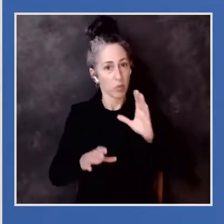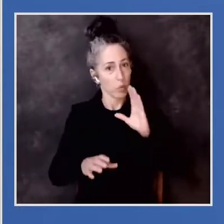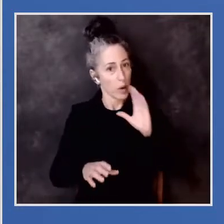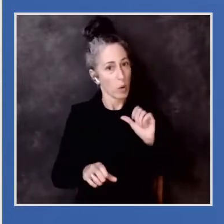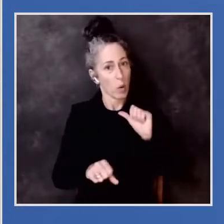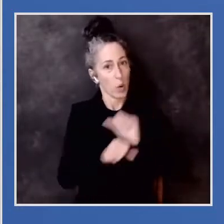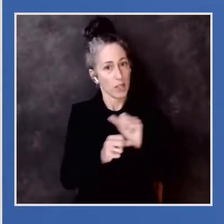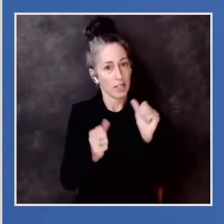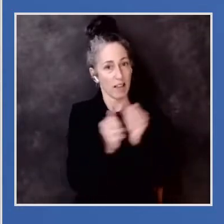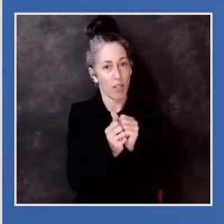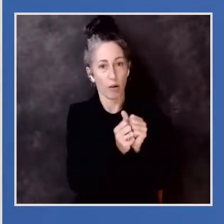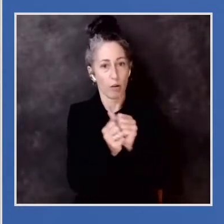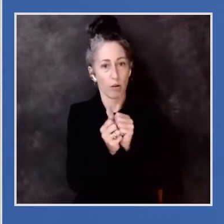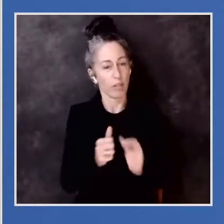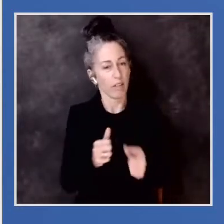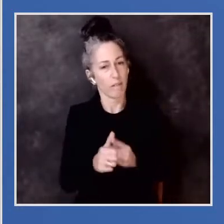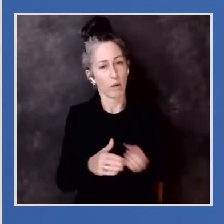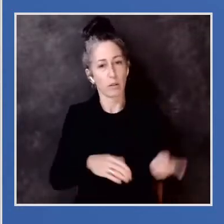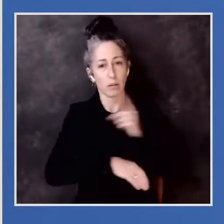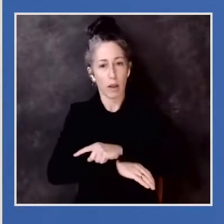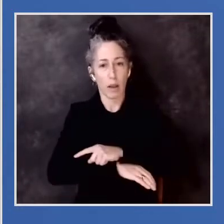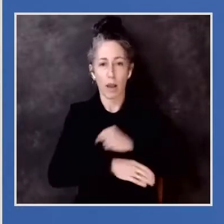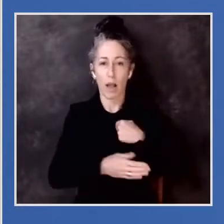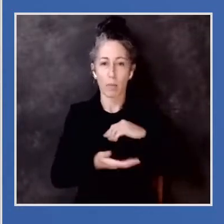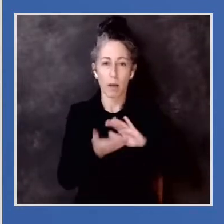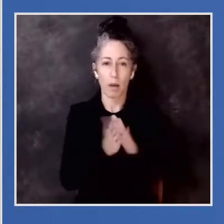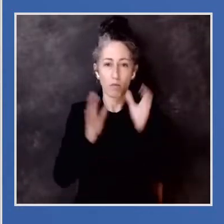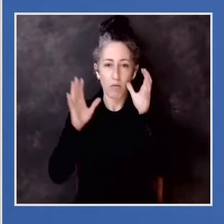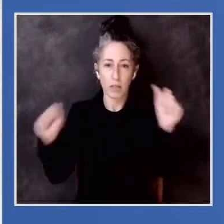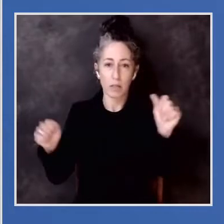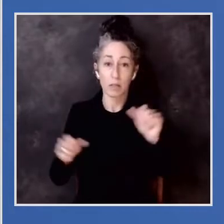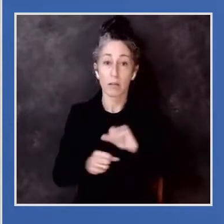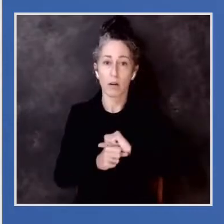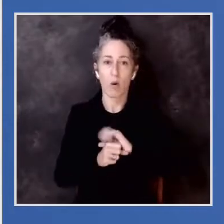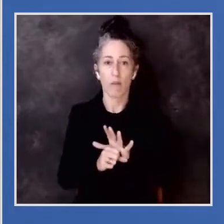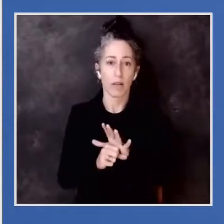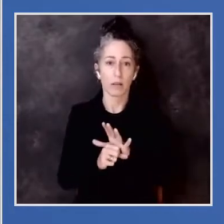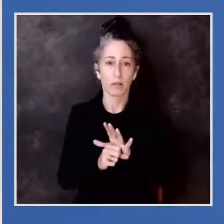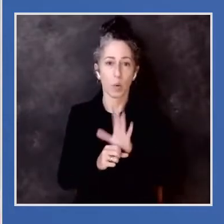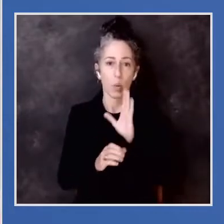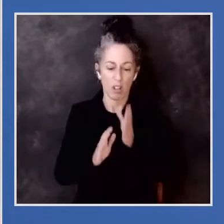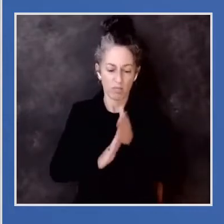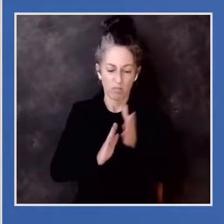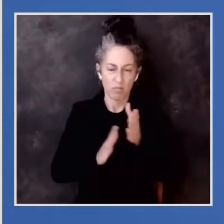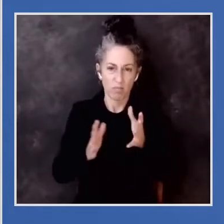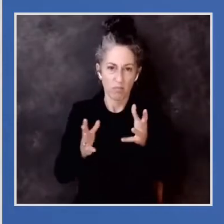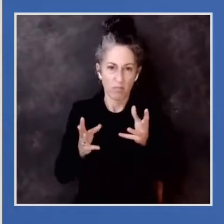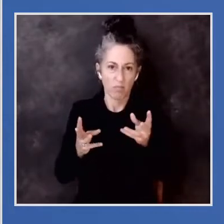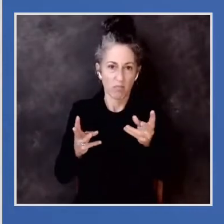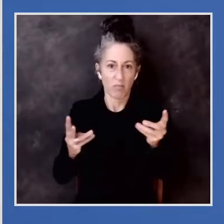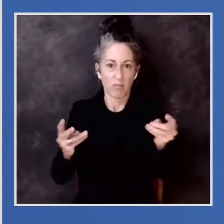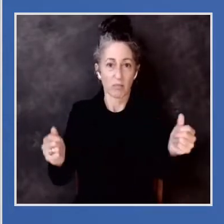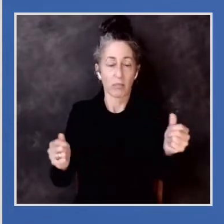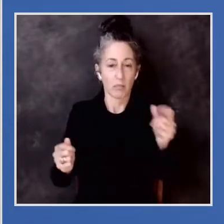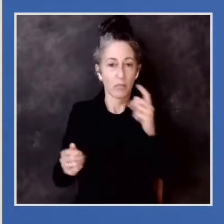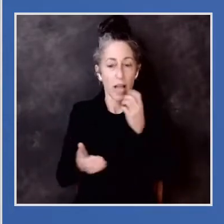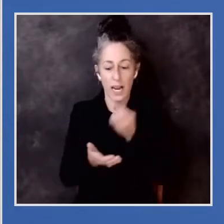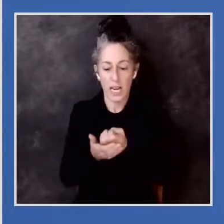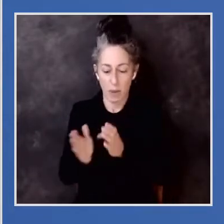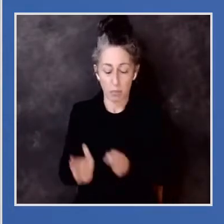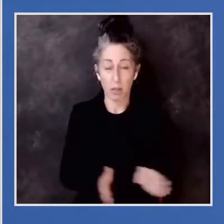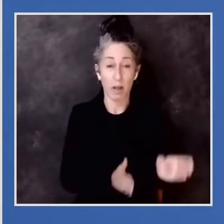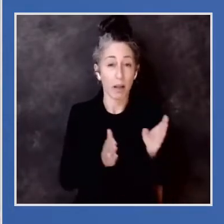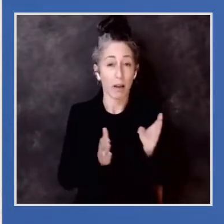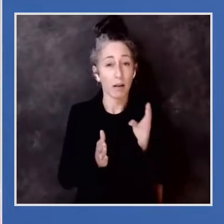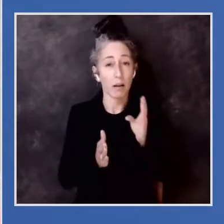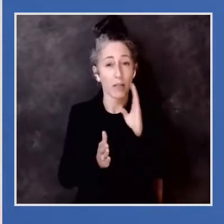on the first day of my presidency to get COVID under control. We'll act to pass my economic plan that will finally reward work,